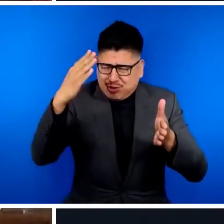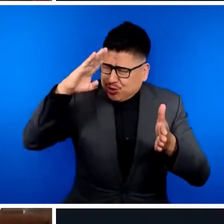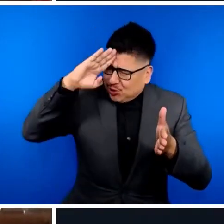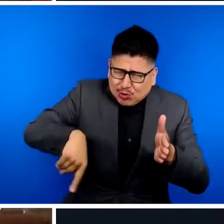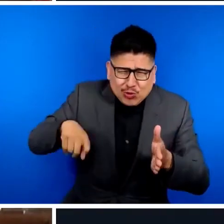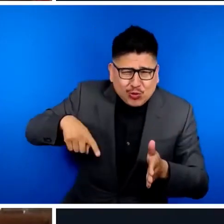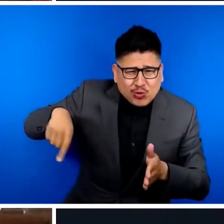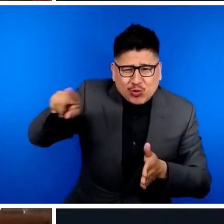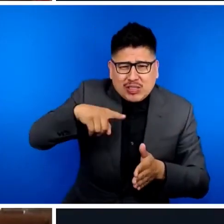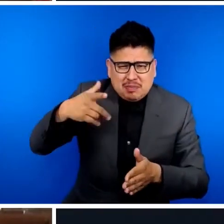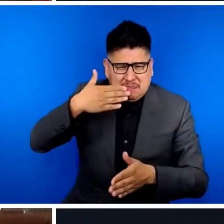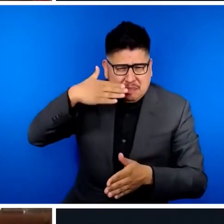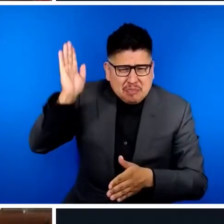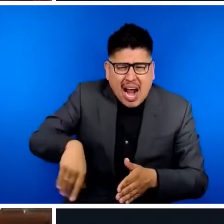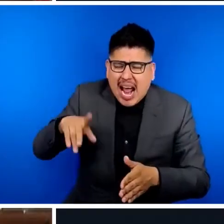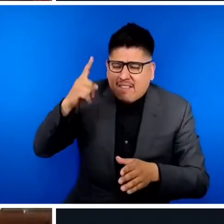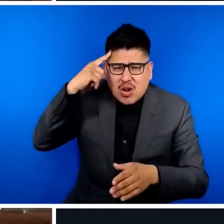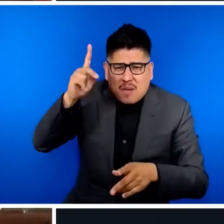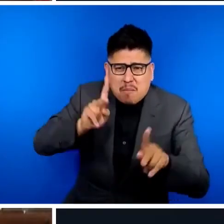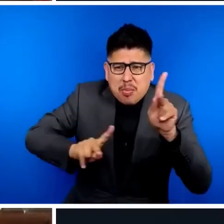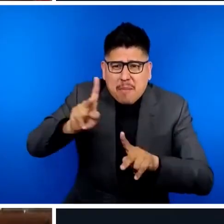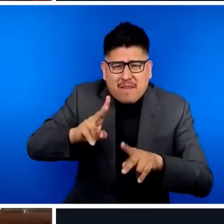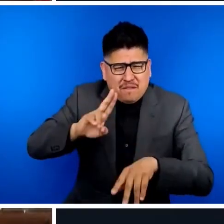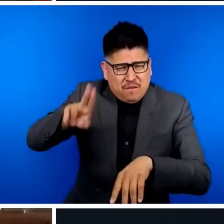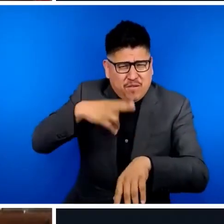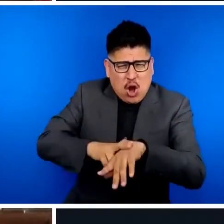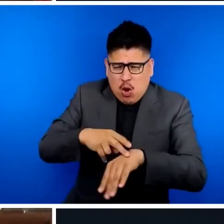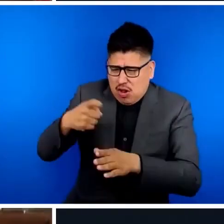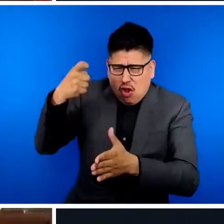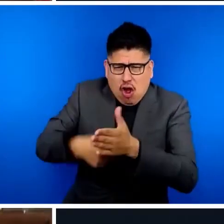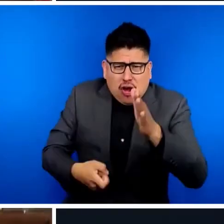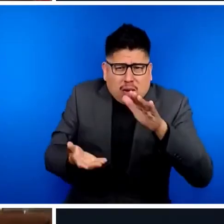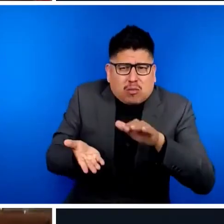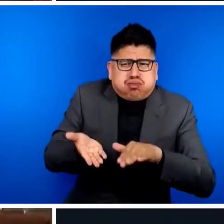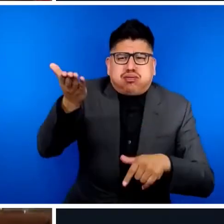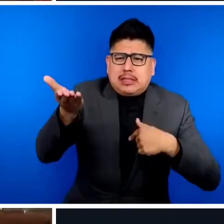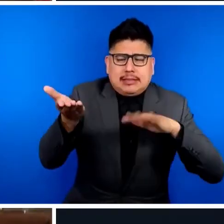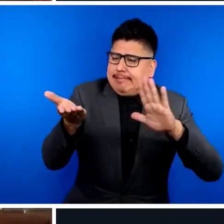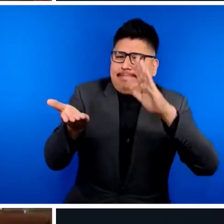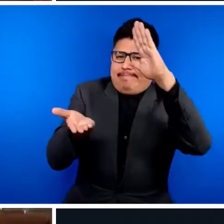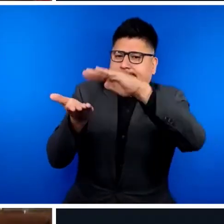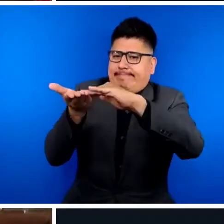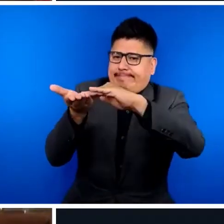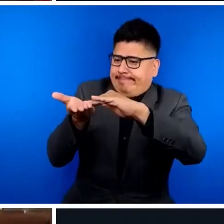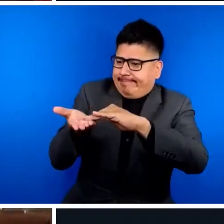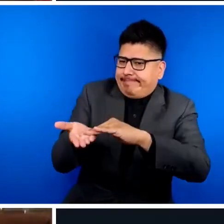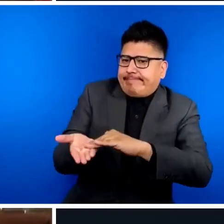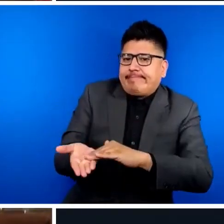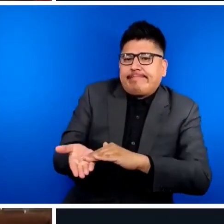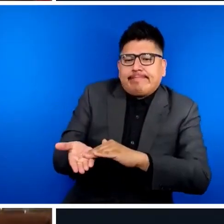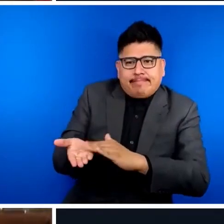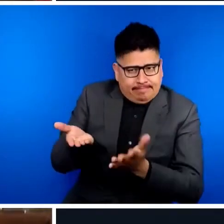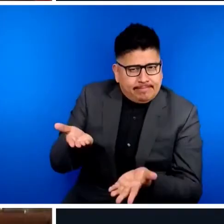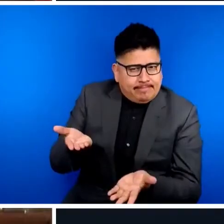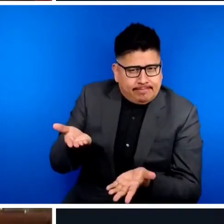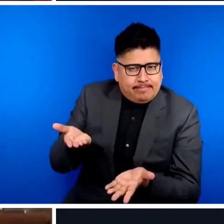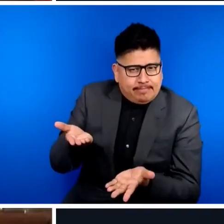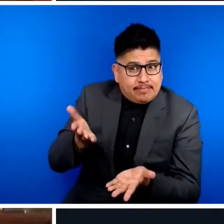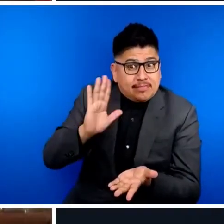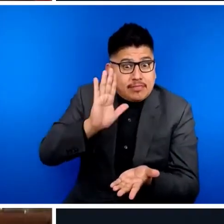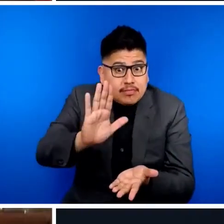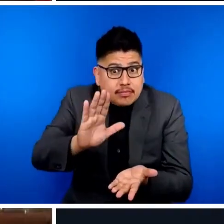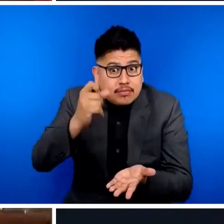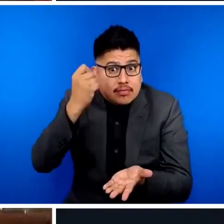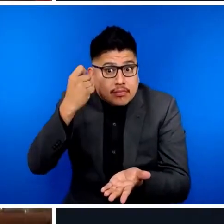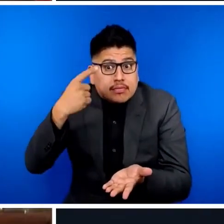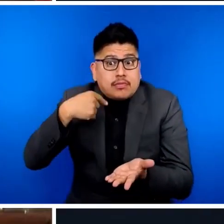people. Costs were going to go way up, and that's what happened, and now I'm bringing them way down on health care and everything else. I'm also ending the wildly